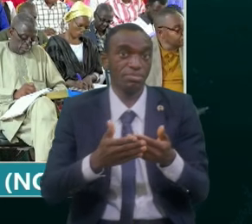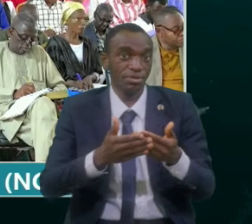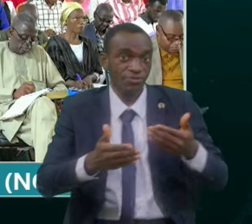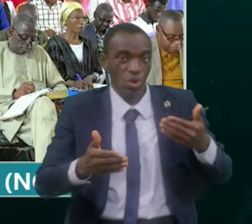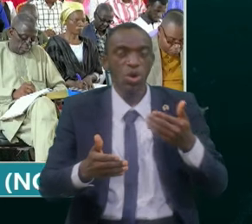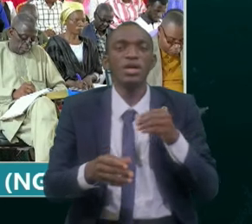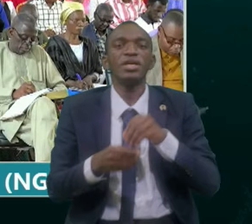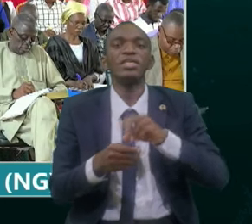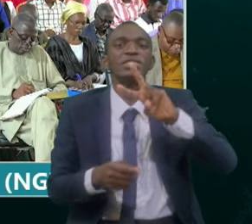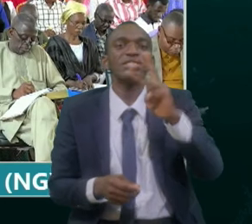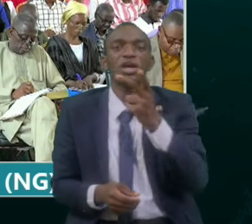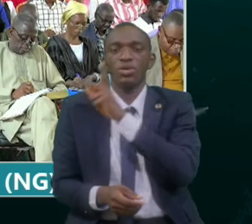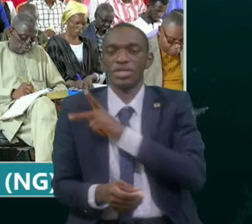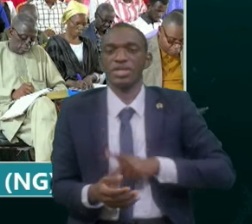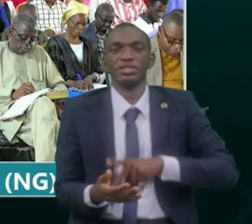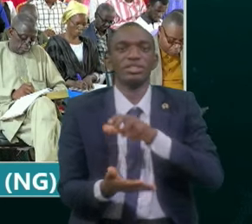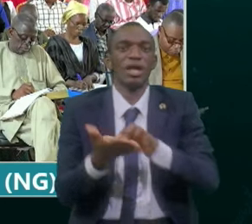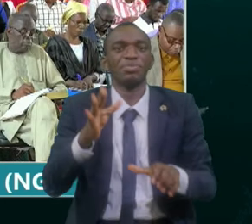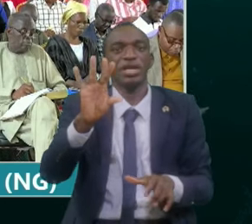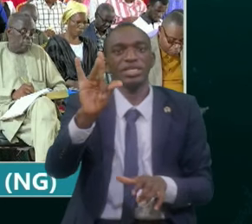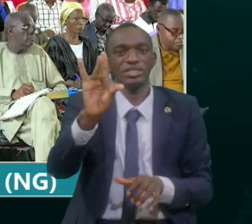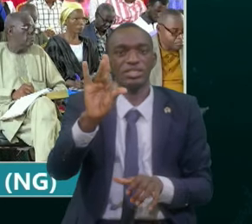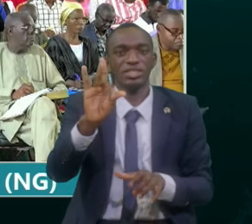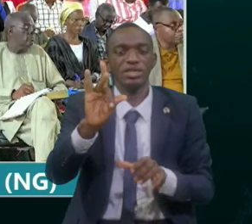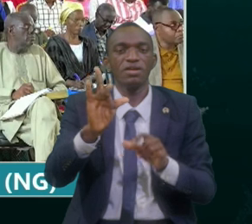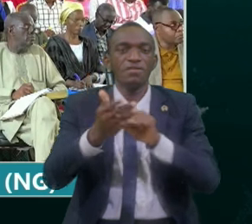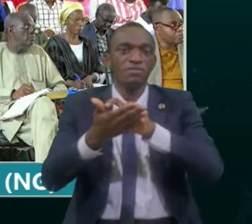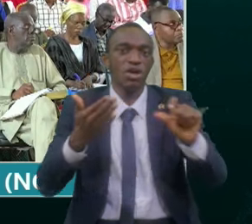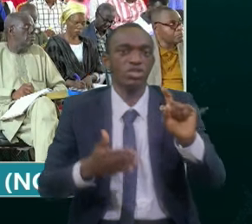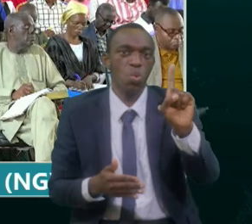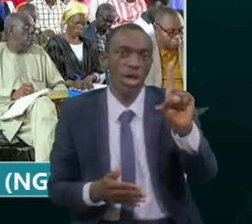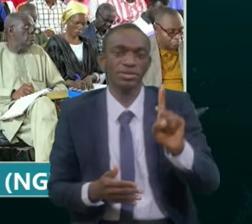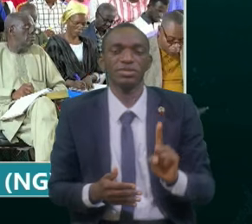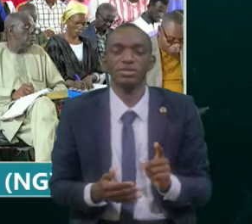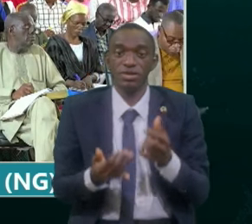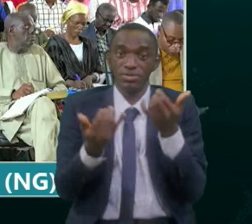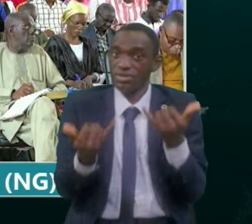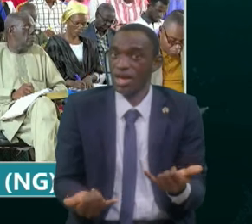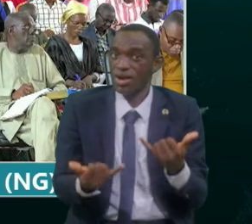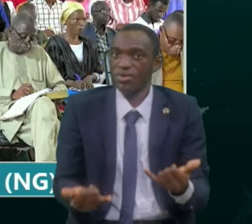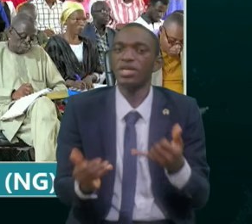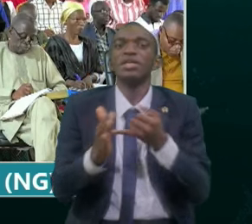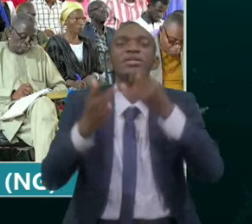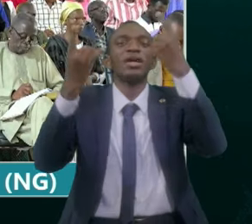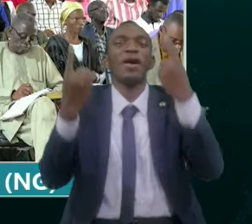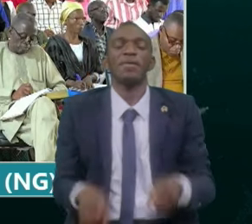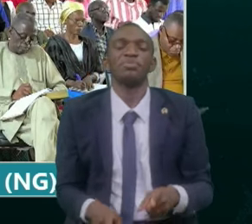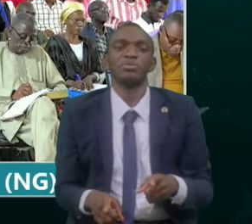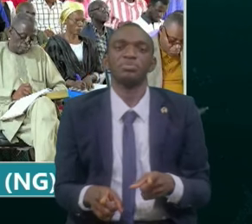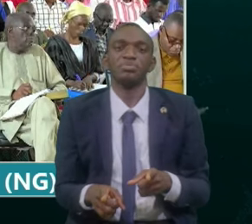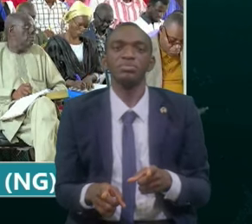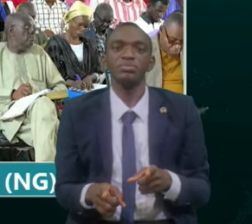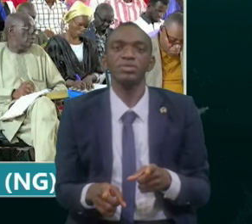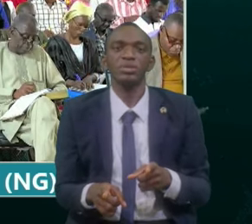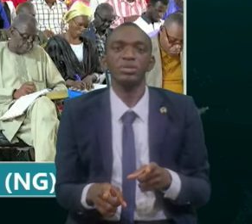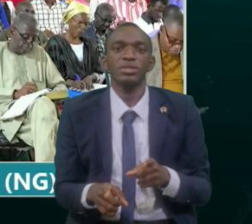Kings chapter 18, looking at verse 1. Now, it came to pass in the